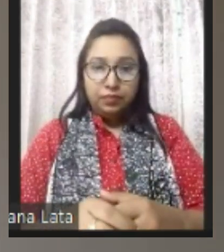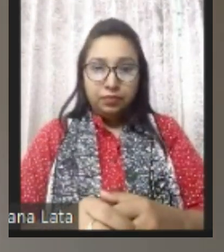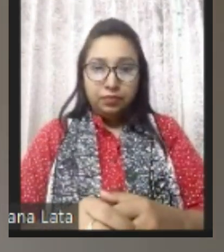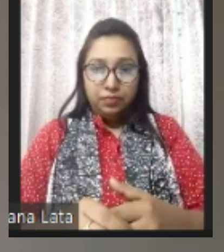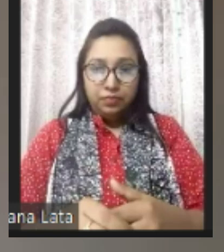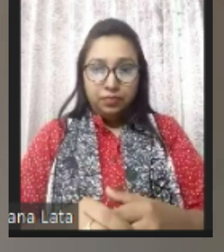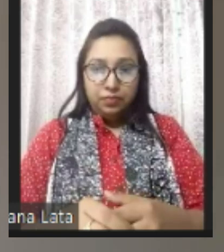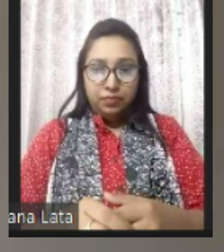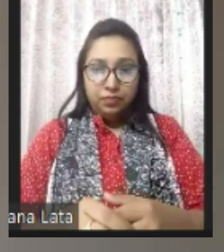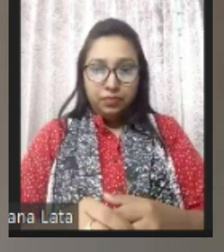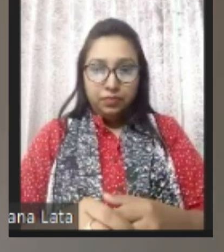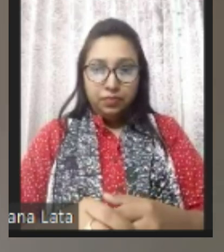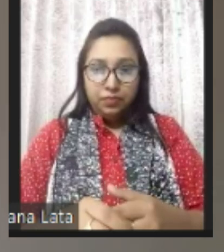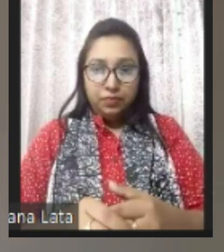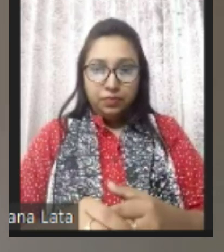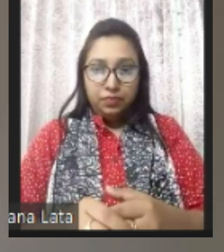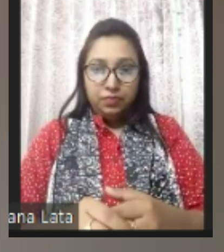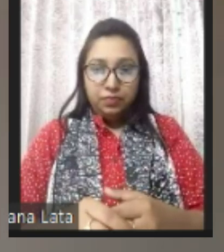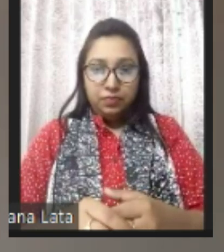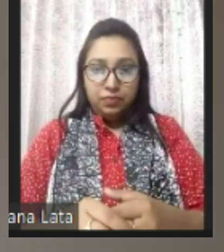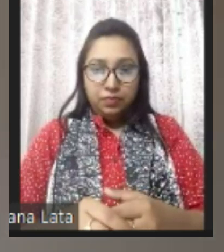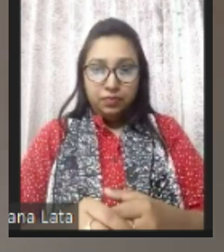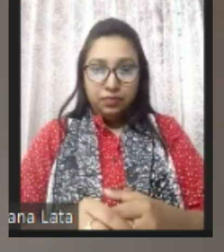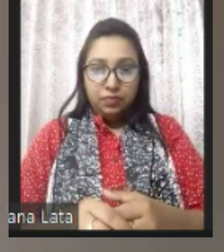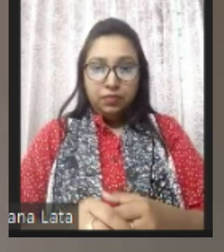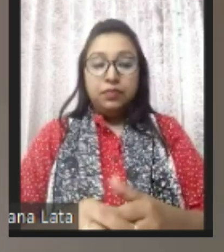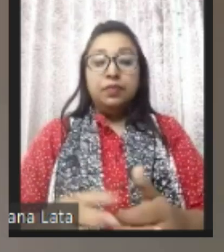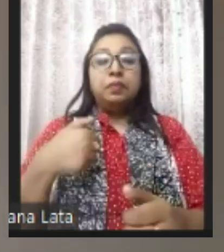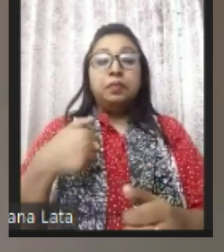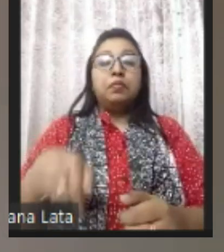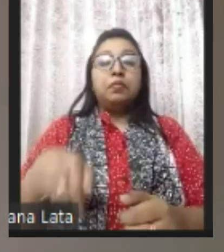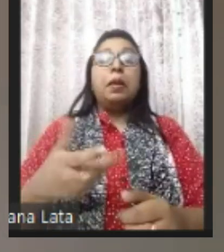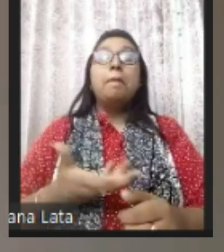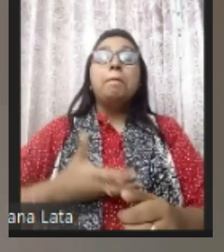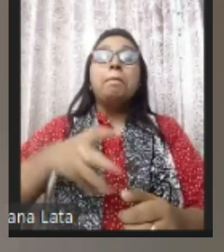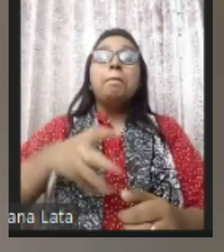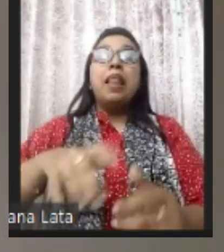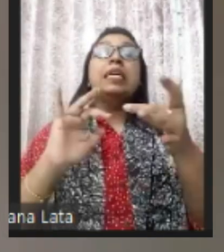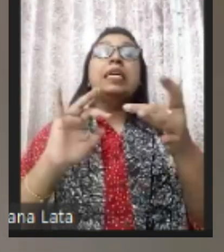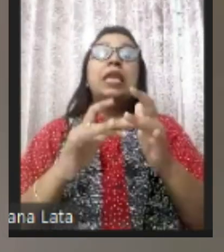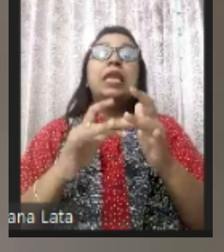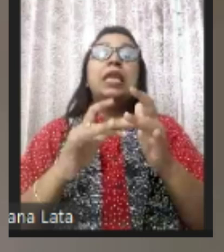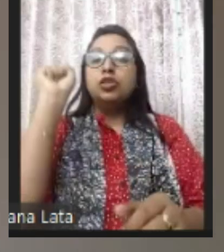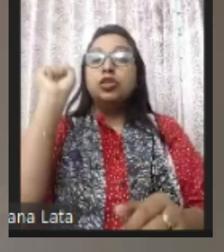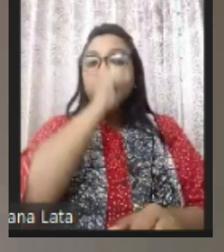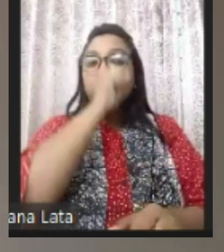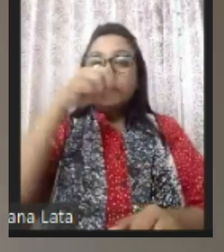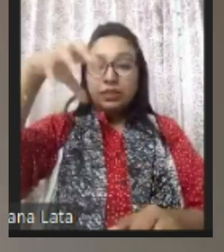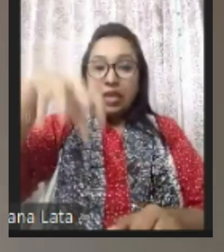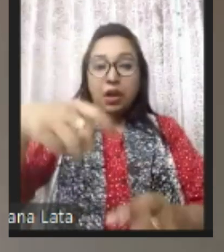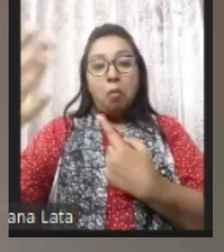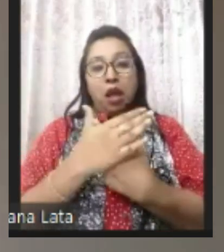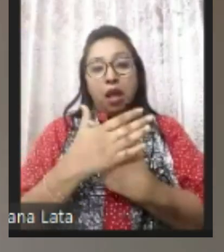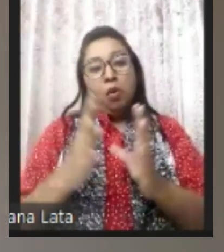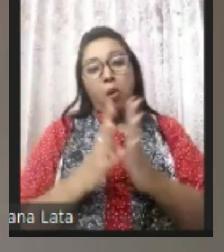we had great support from the Bangladesh Internet Society chapter, and also very